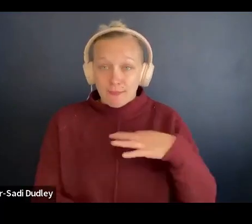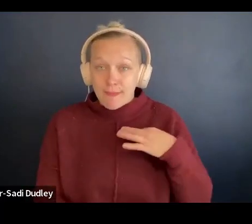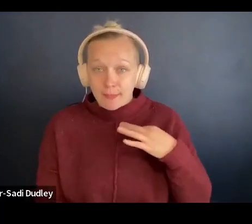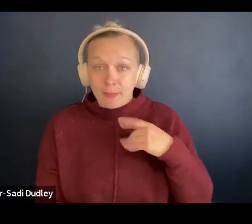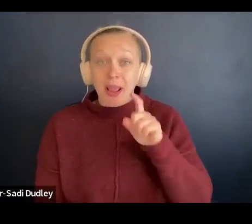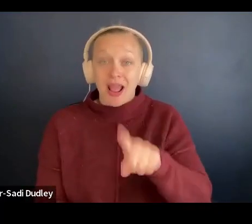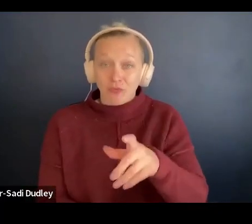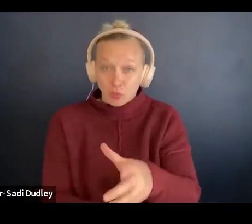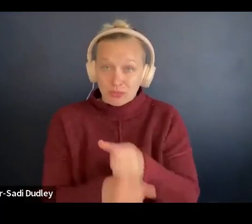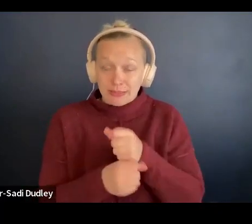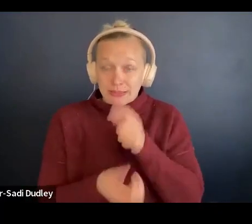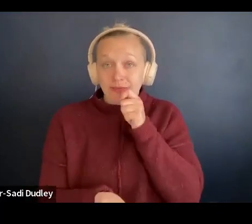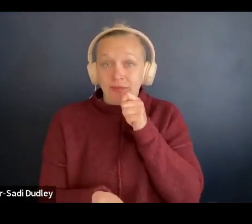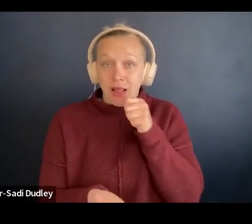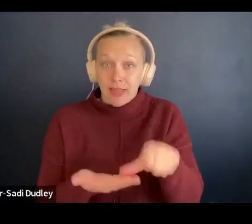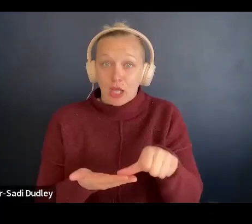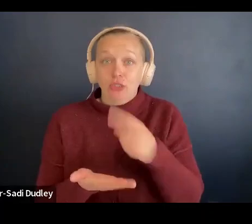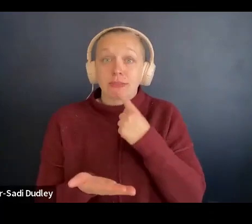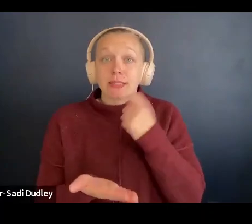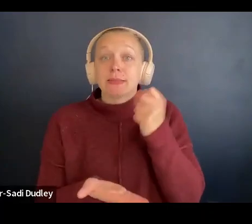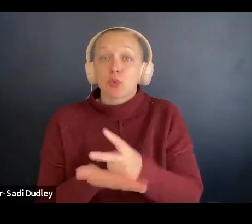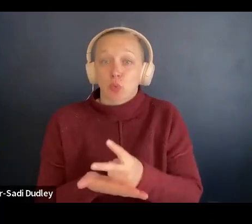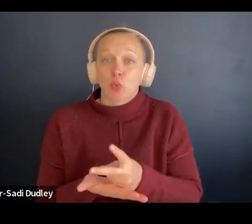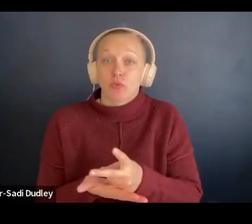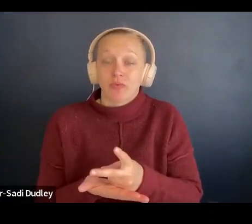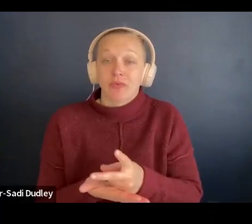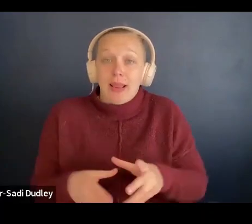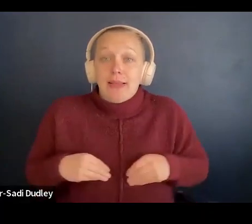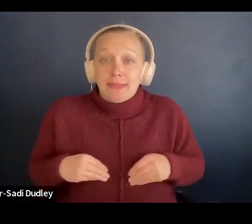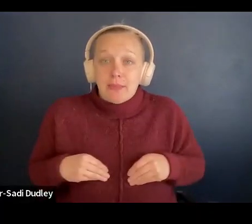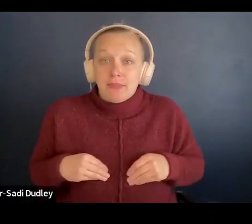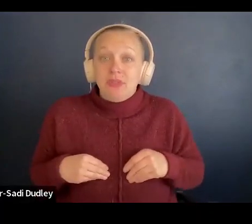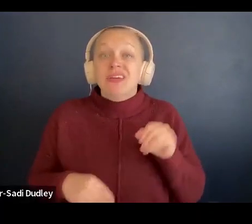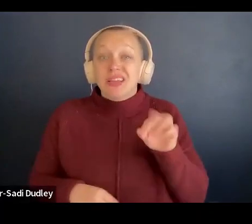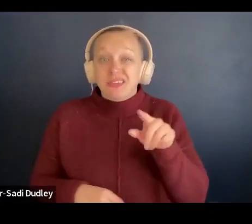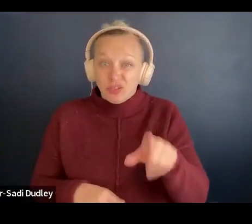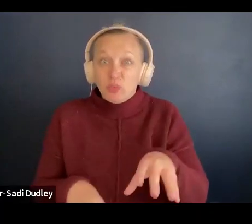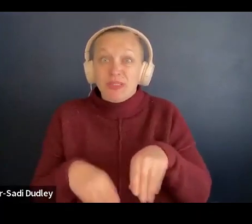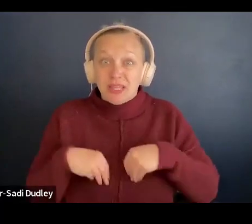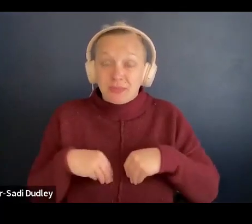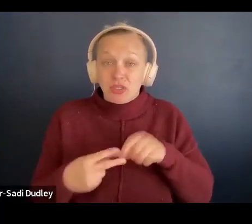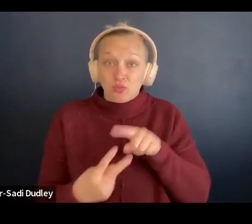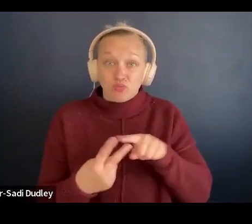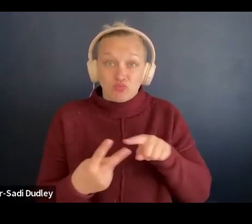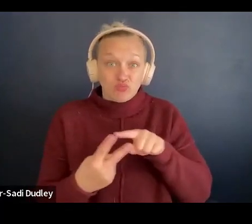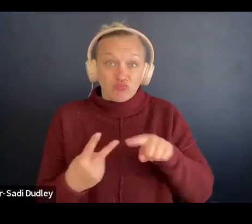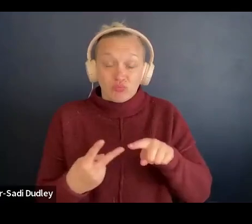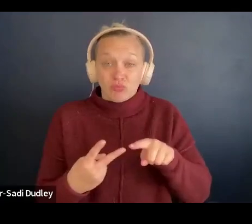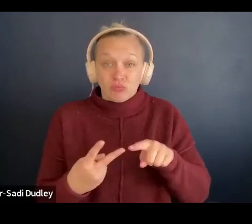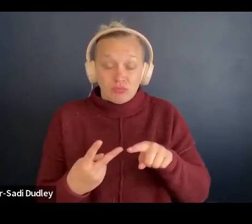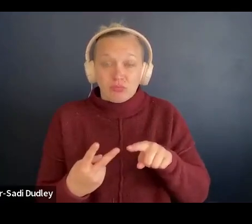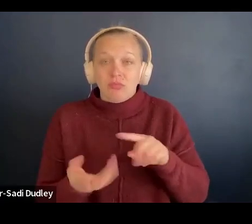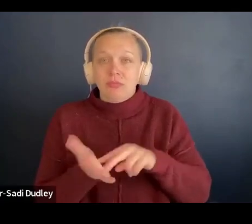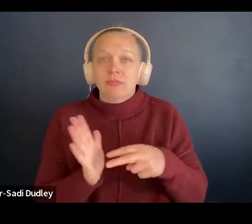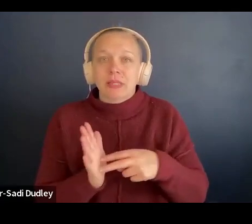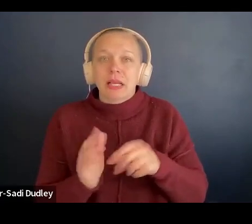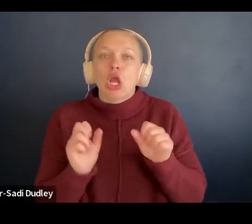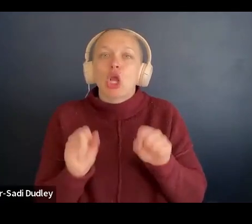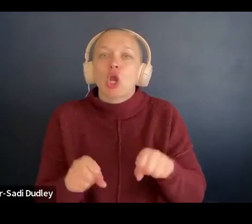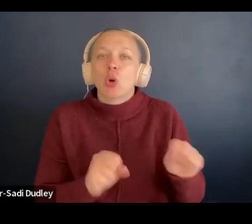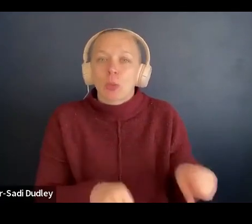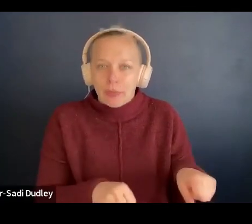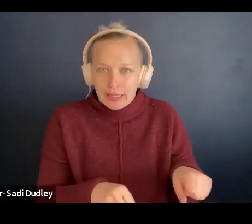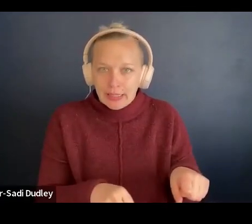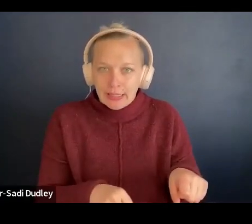an acceptance letter from them. And even if you are accepted to one of these donation programs, there could be a chance that the body is